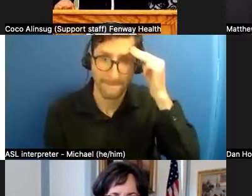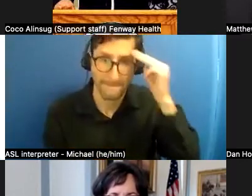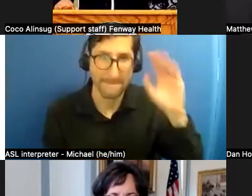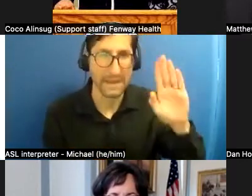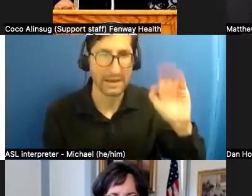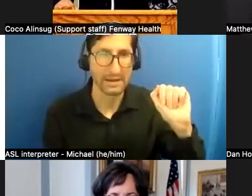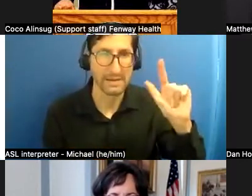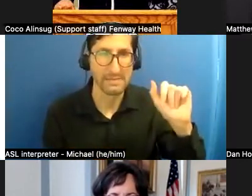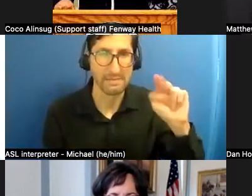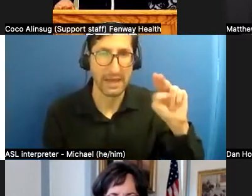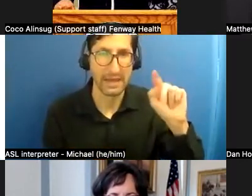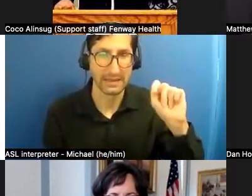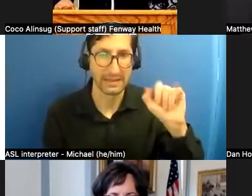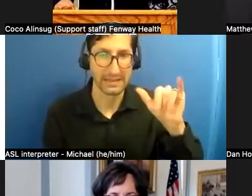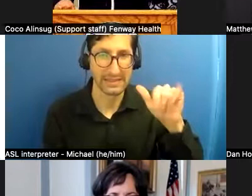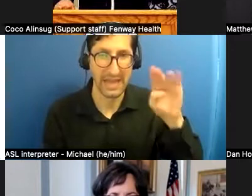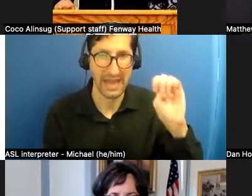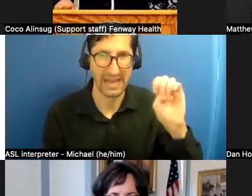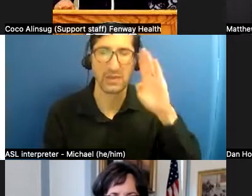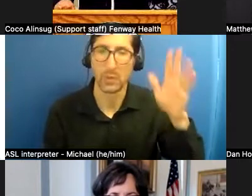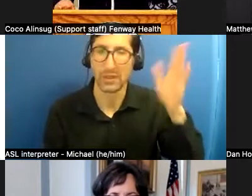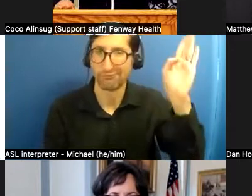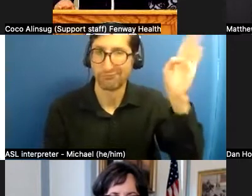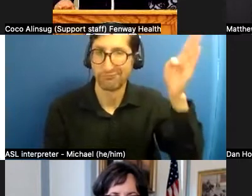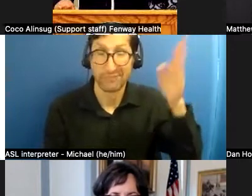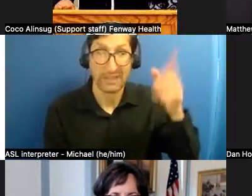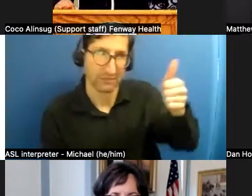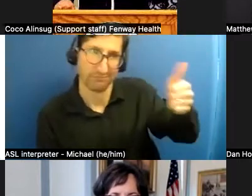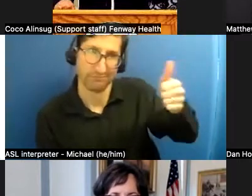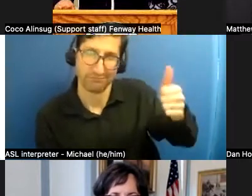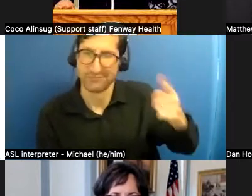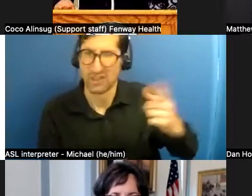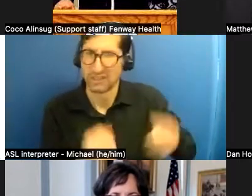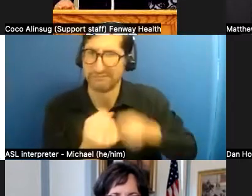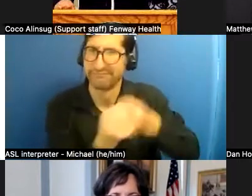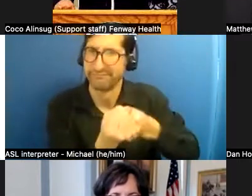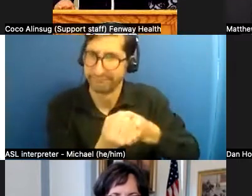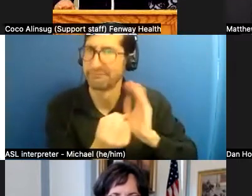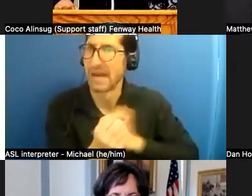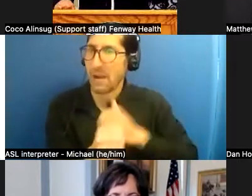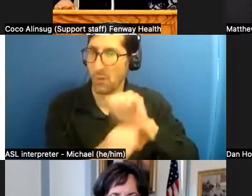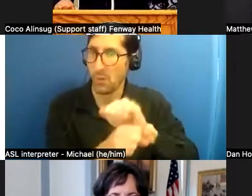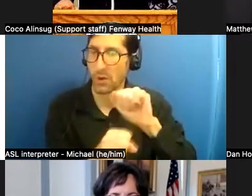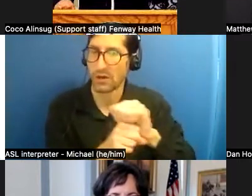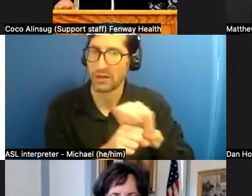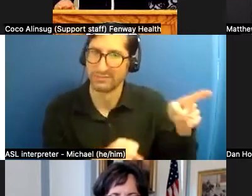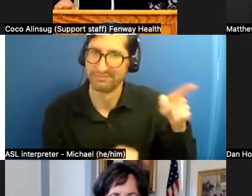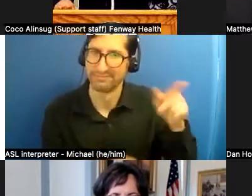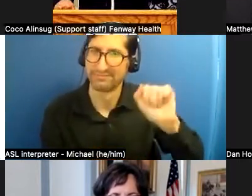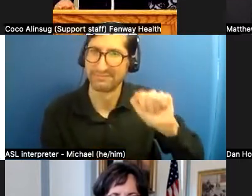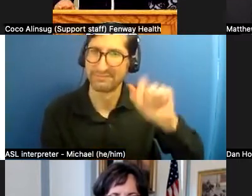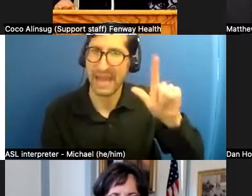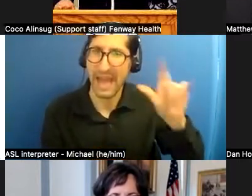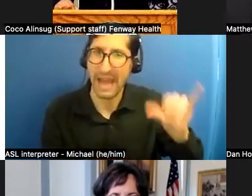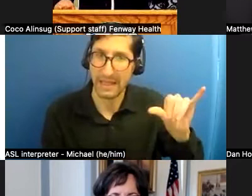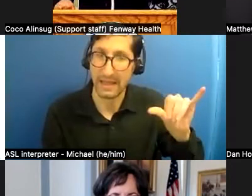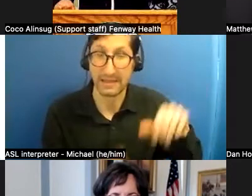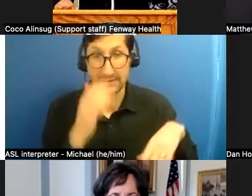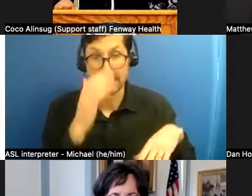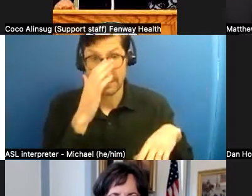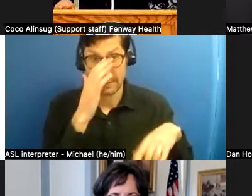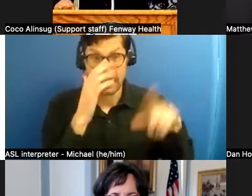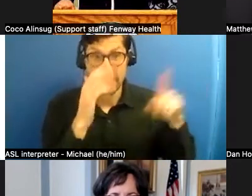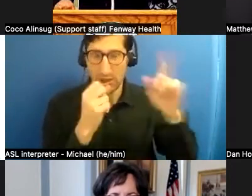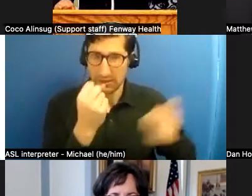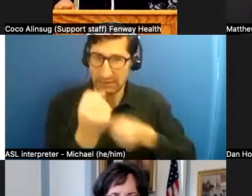to share a few words. Mayor Ballantyne has been an ally with us in this work, and in particular, championing the importance